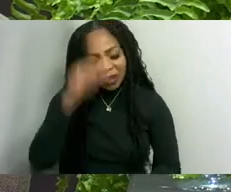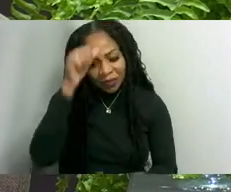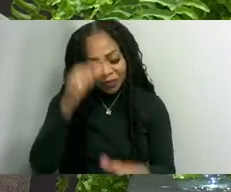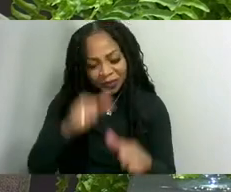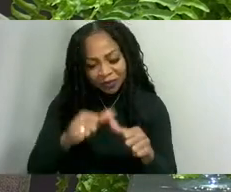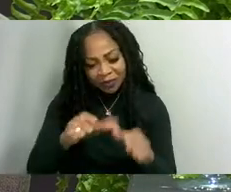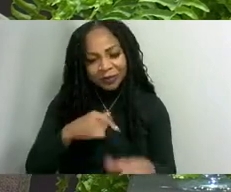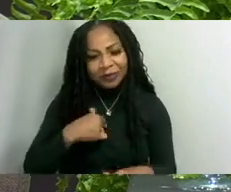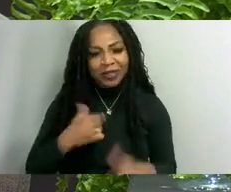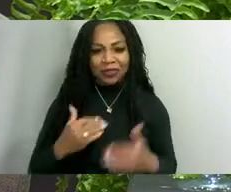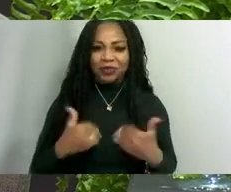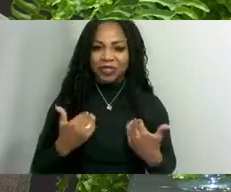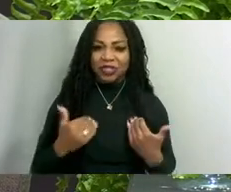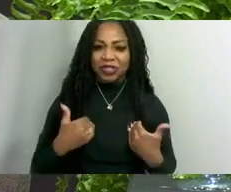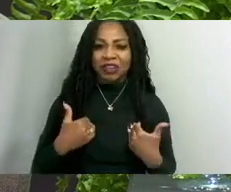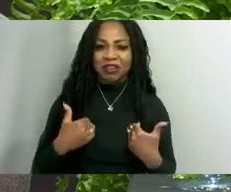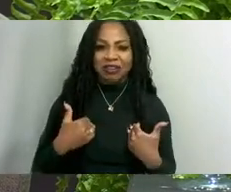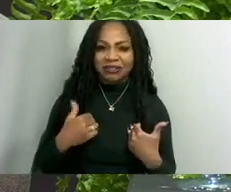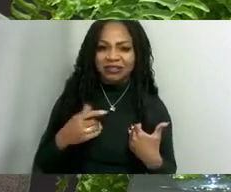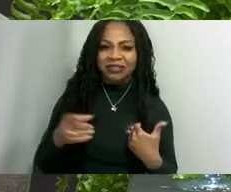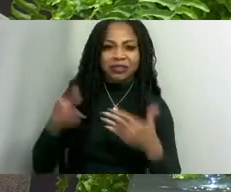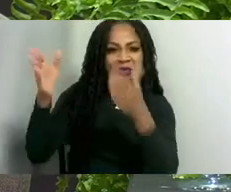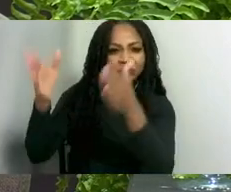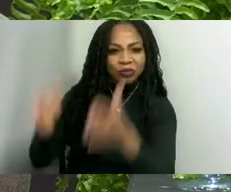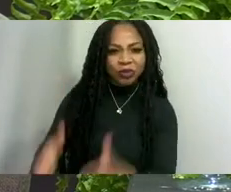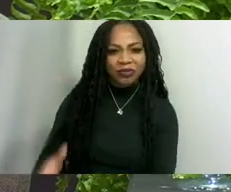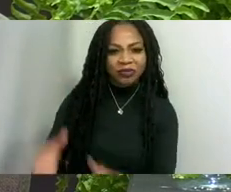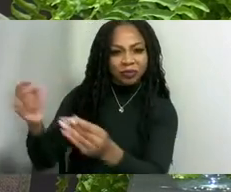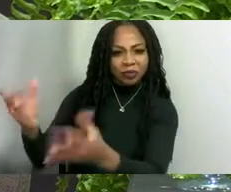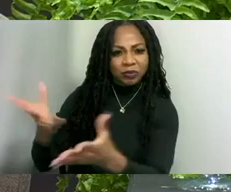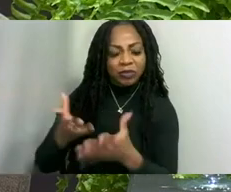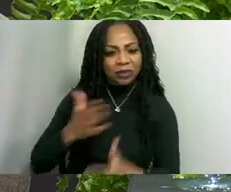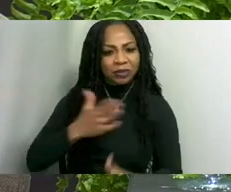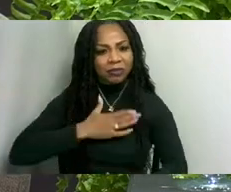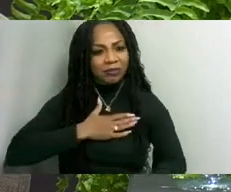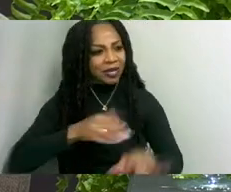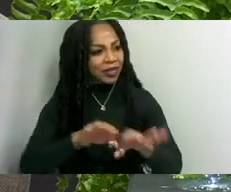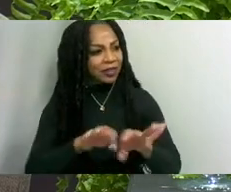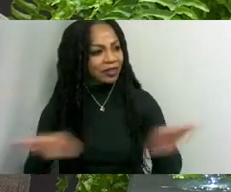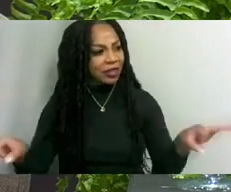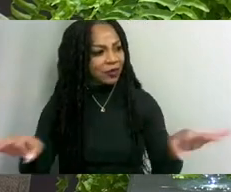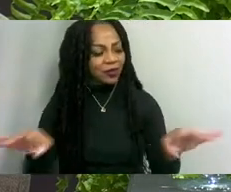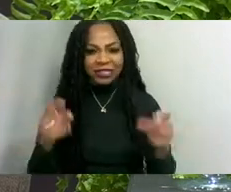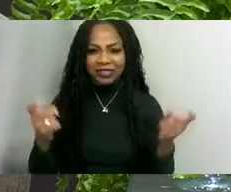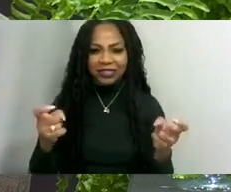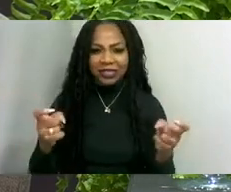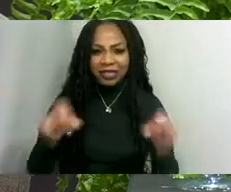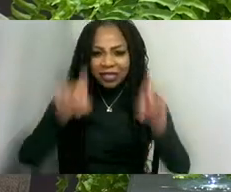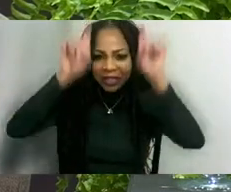told, your language is Satan's language. Mm. I heard that so many times.